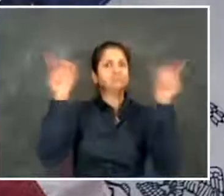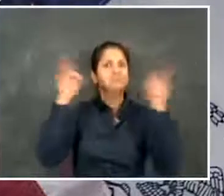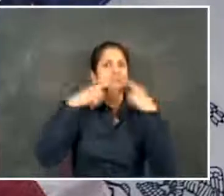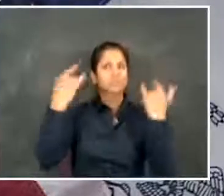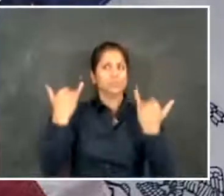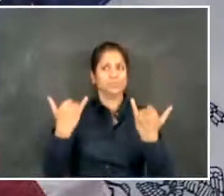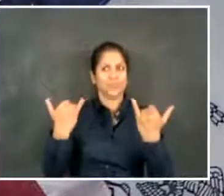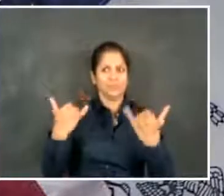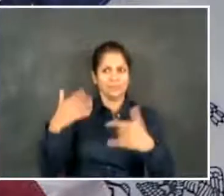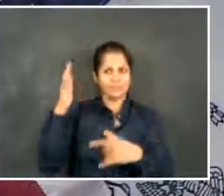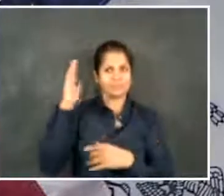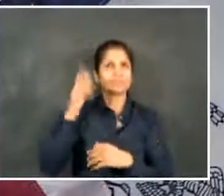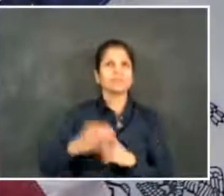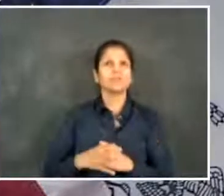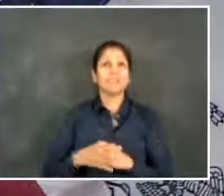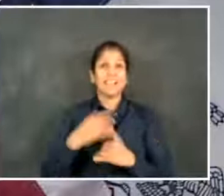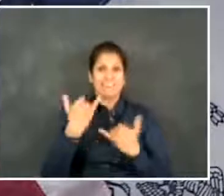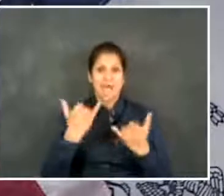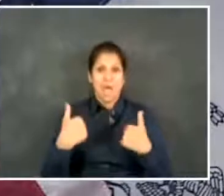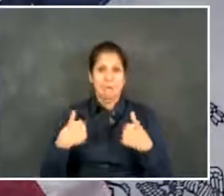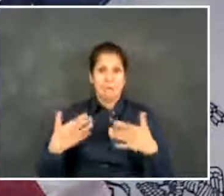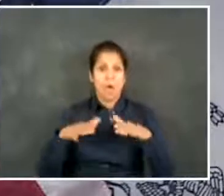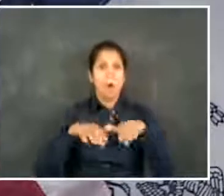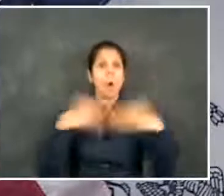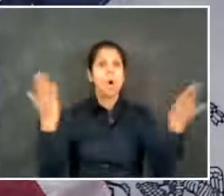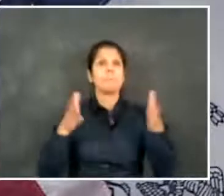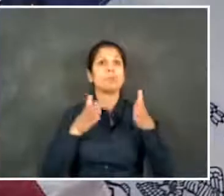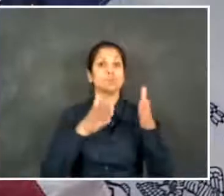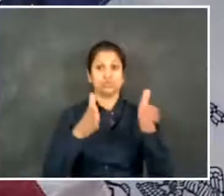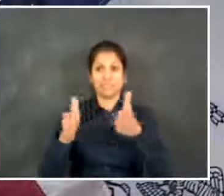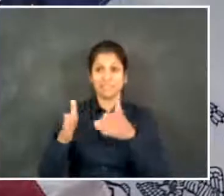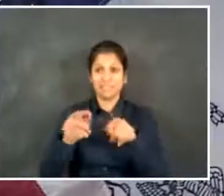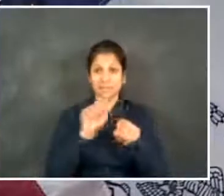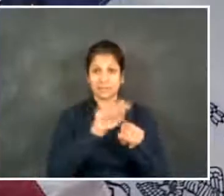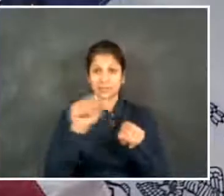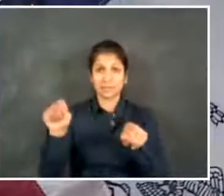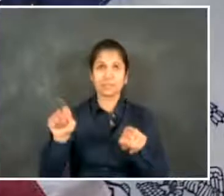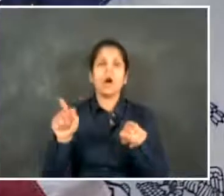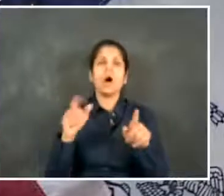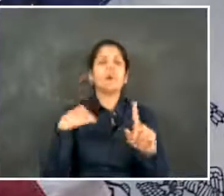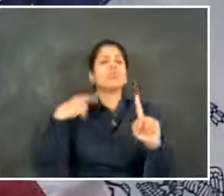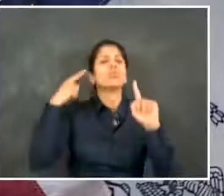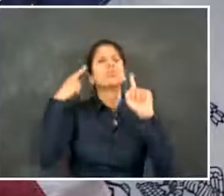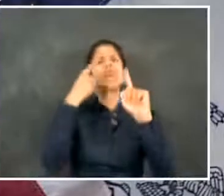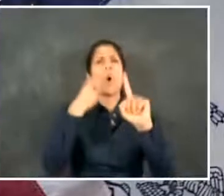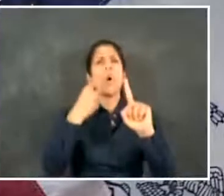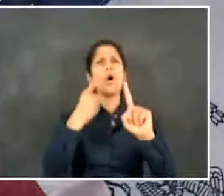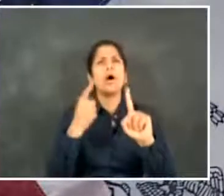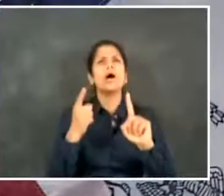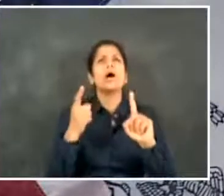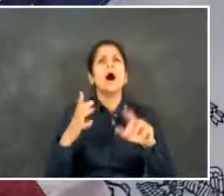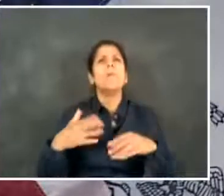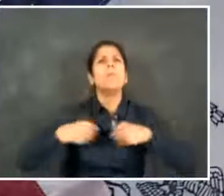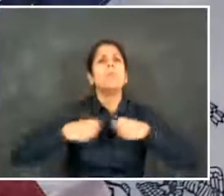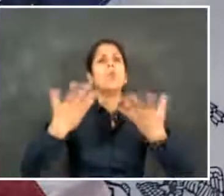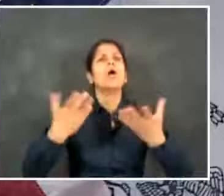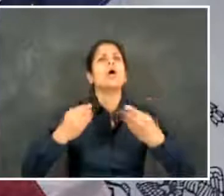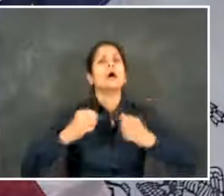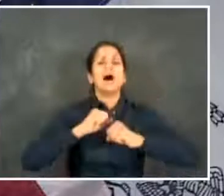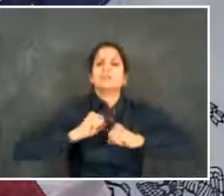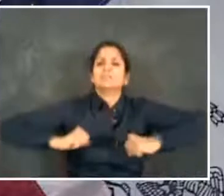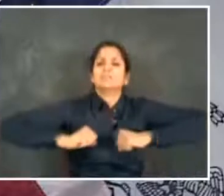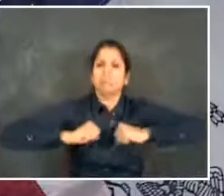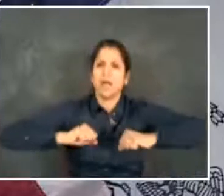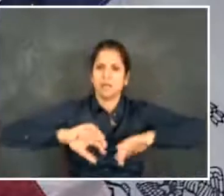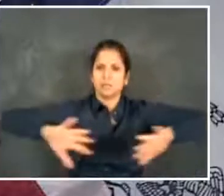more social distancing, but safe, not creating a contradiction. where we open up space and then it becomes a gathering place, or